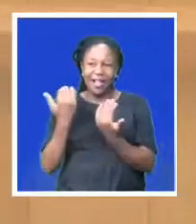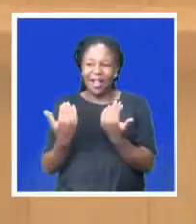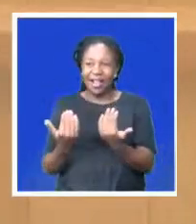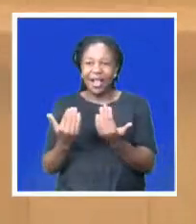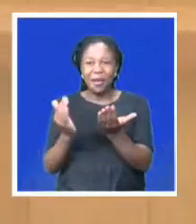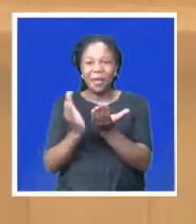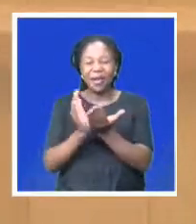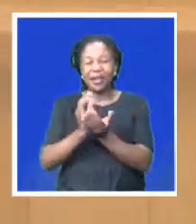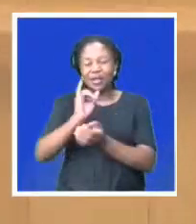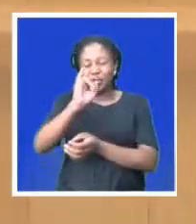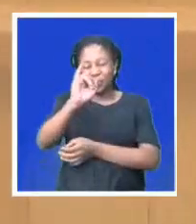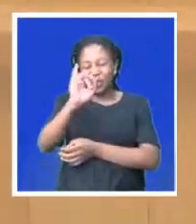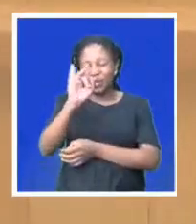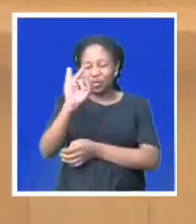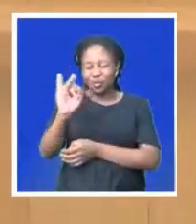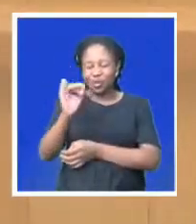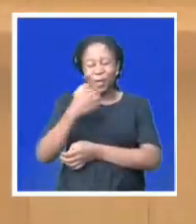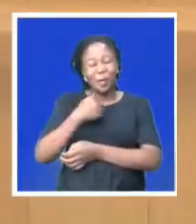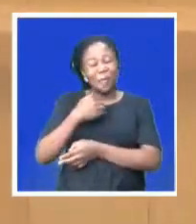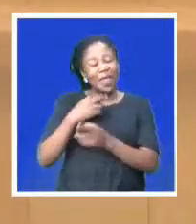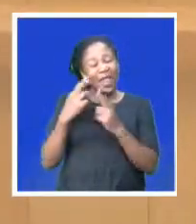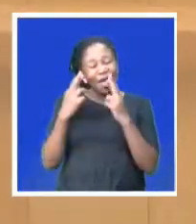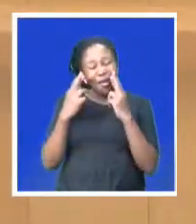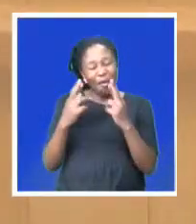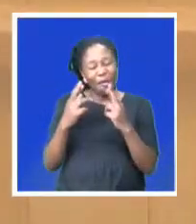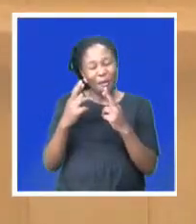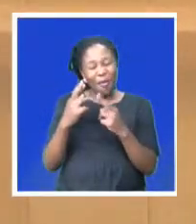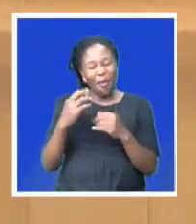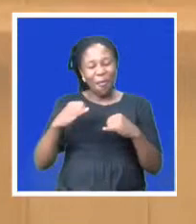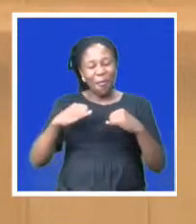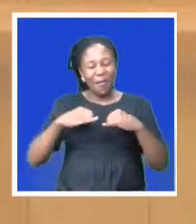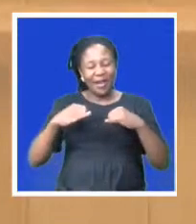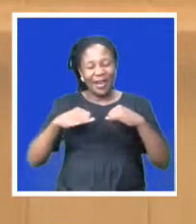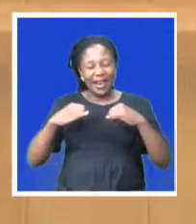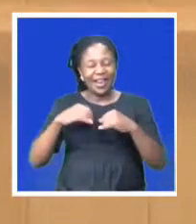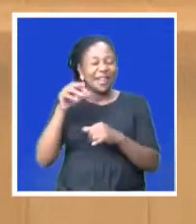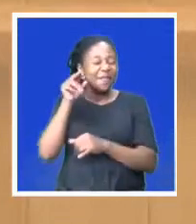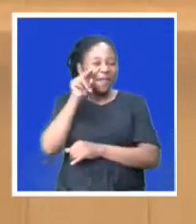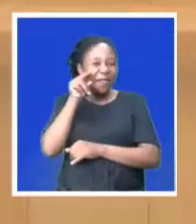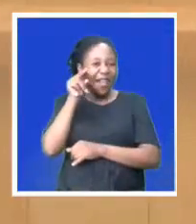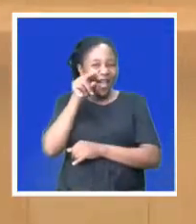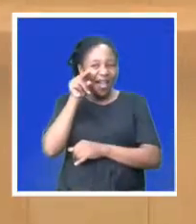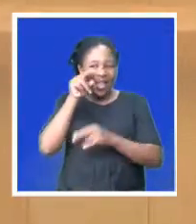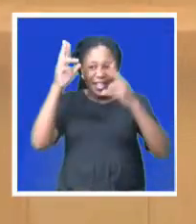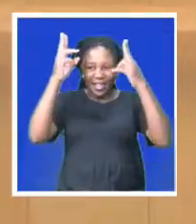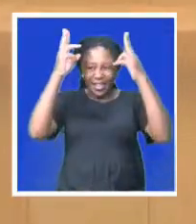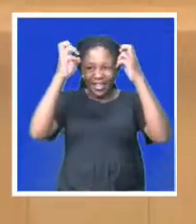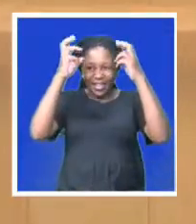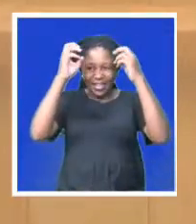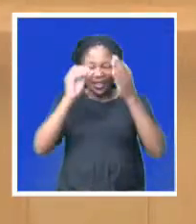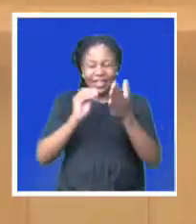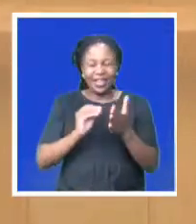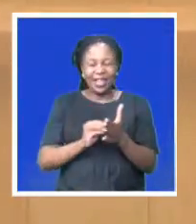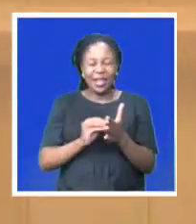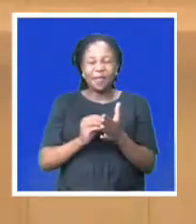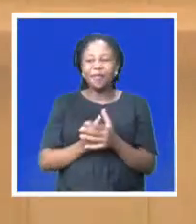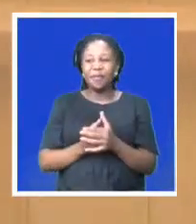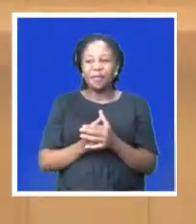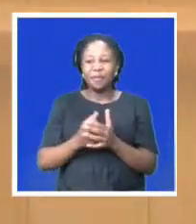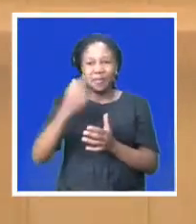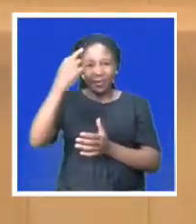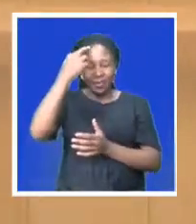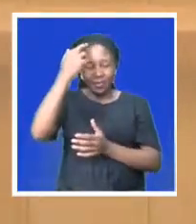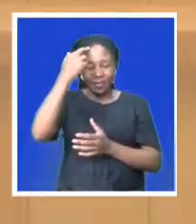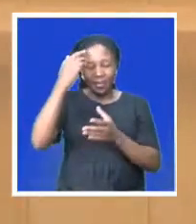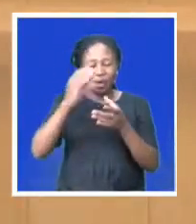2s, I am hoping that you are ready for your very, very fun and informative lesson. And to remind you back at home that we are live right